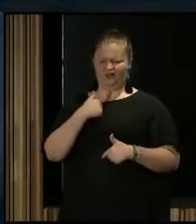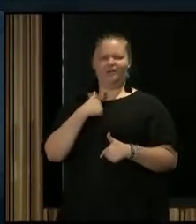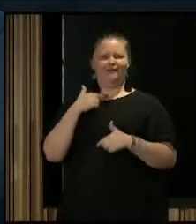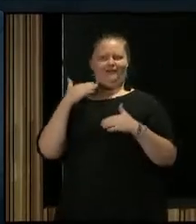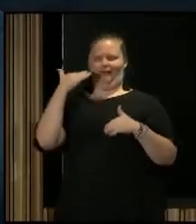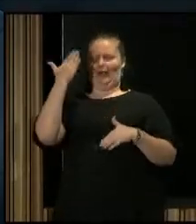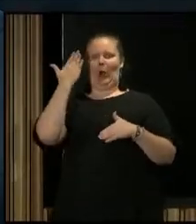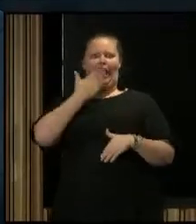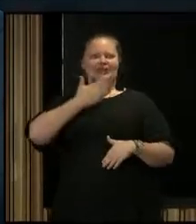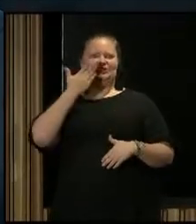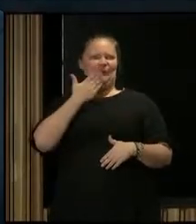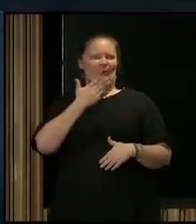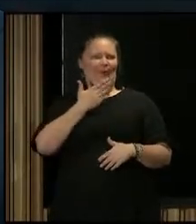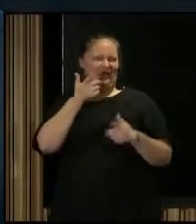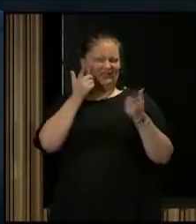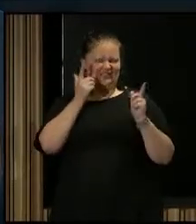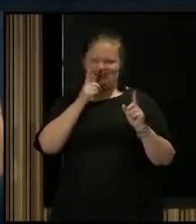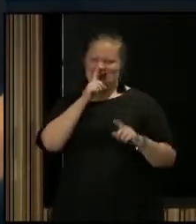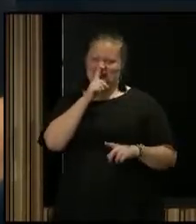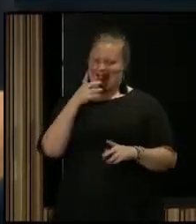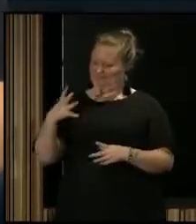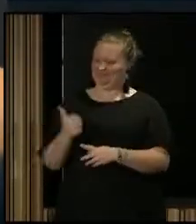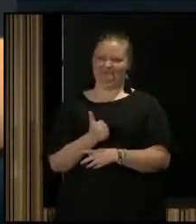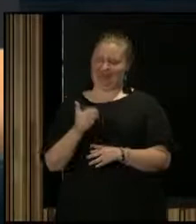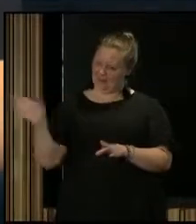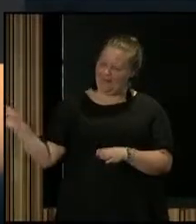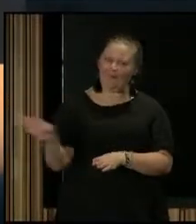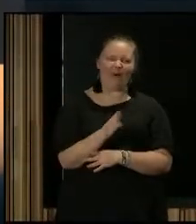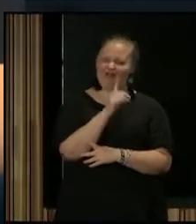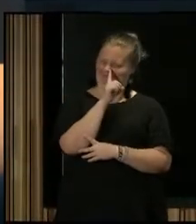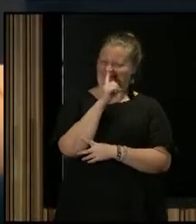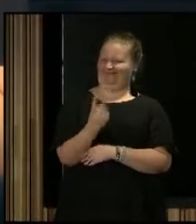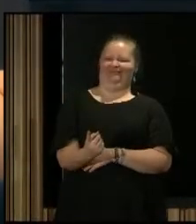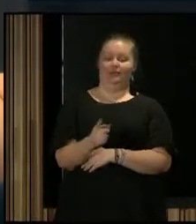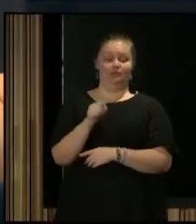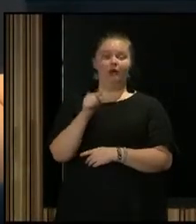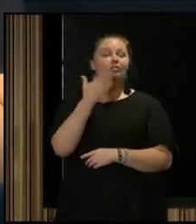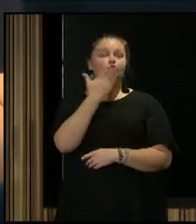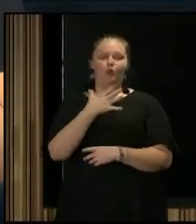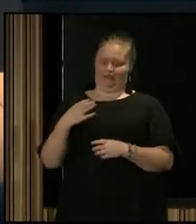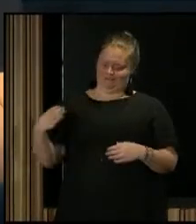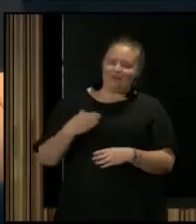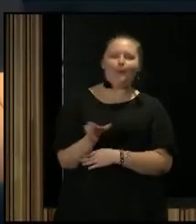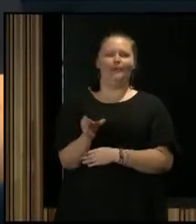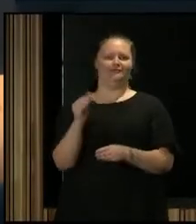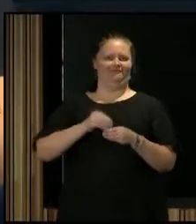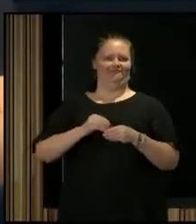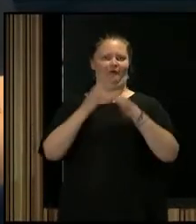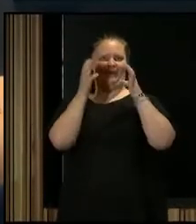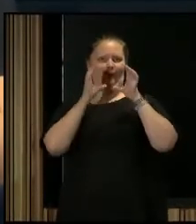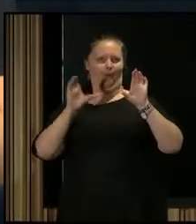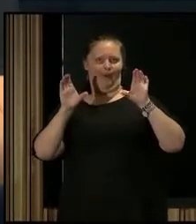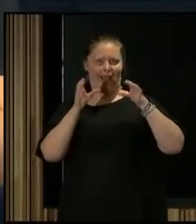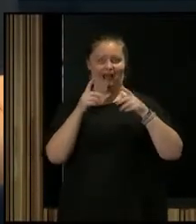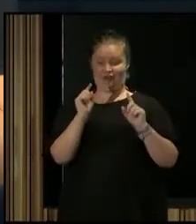teacher, and there's nothing compulsory that you can get anyone to do. But at this school, you were forced to sing in the choir after